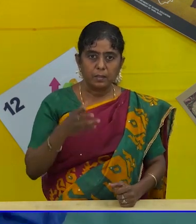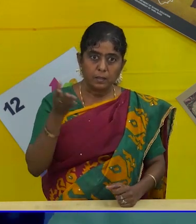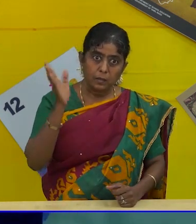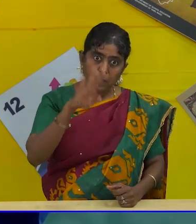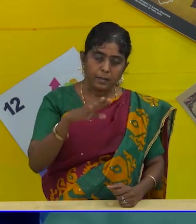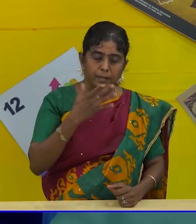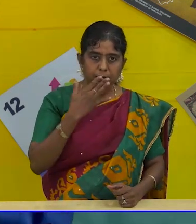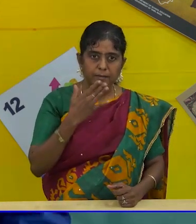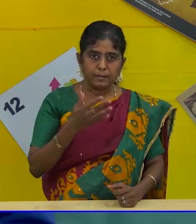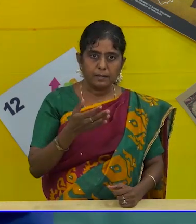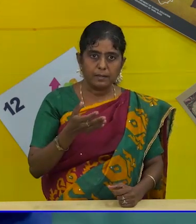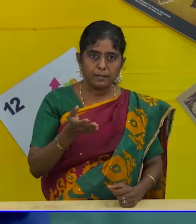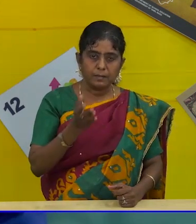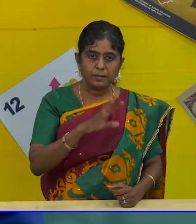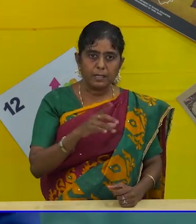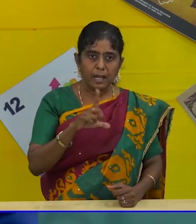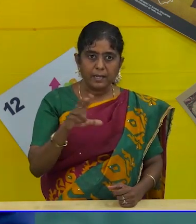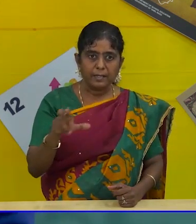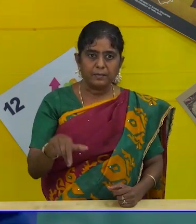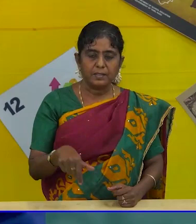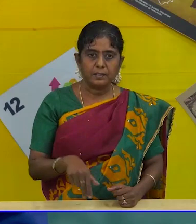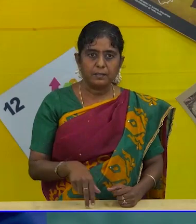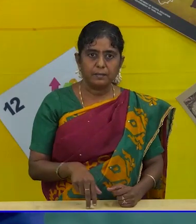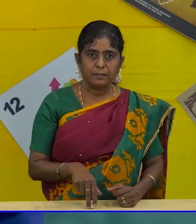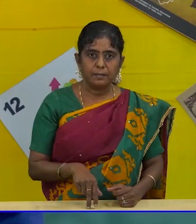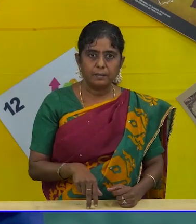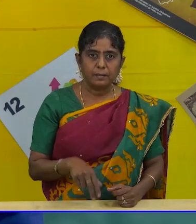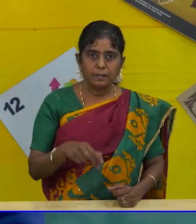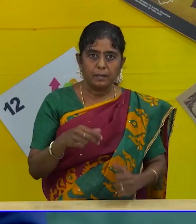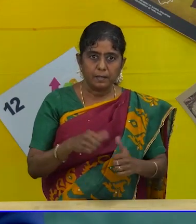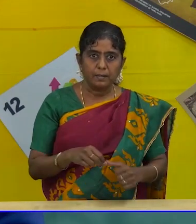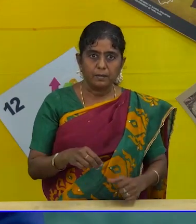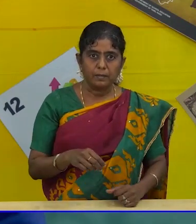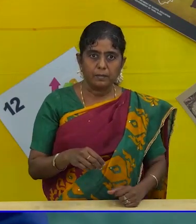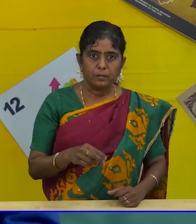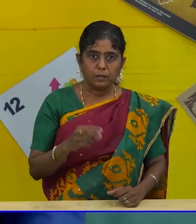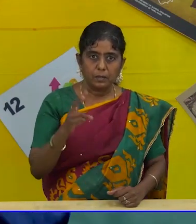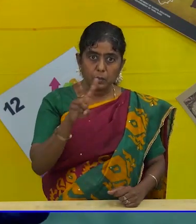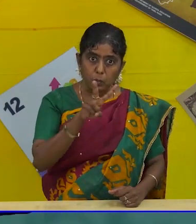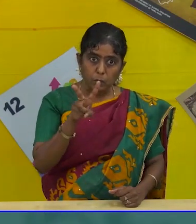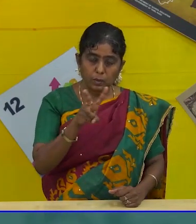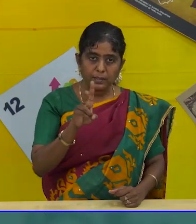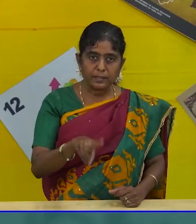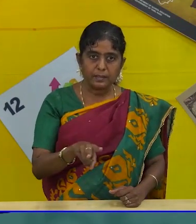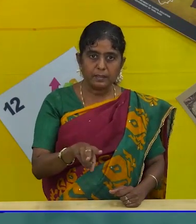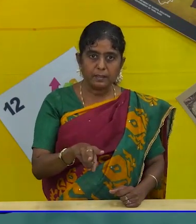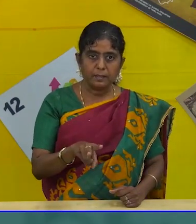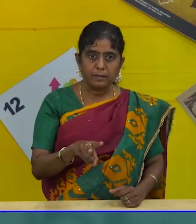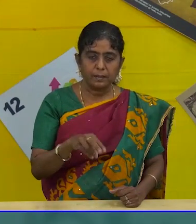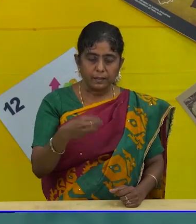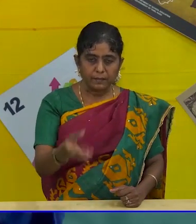You studied in 9th standard about the linear equations, and two linear